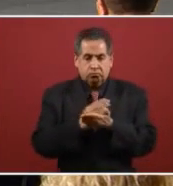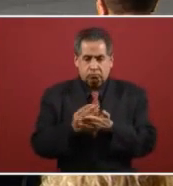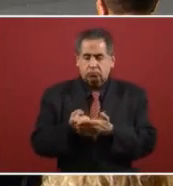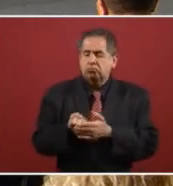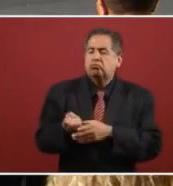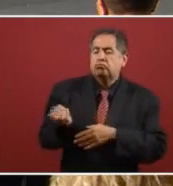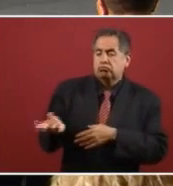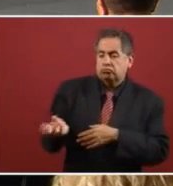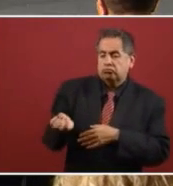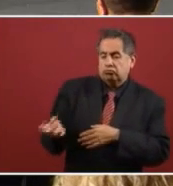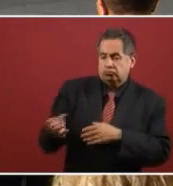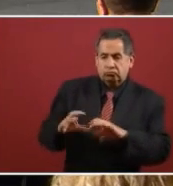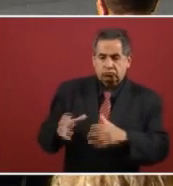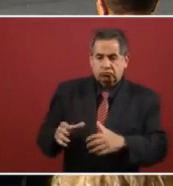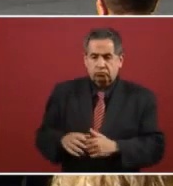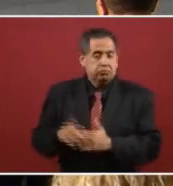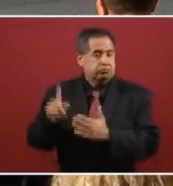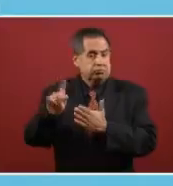35,000 for